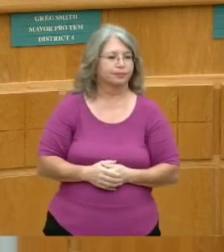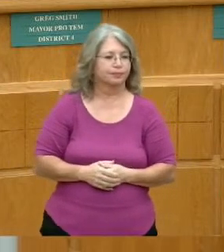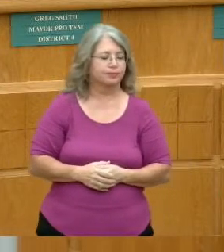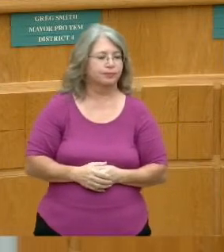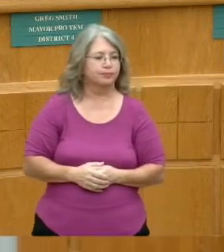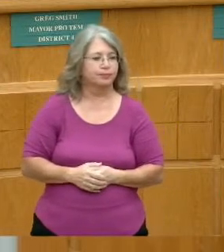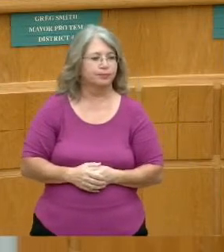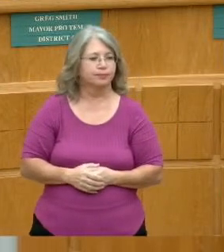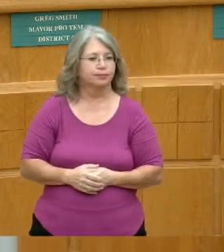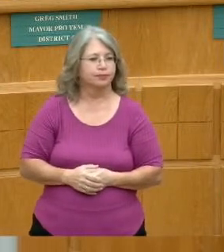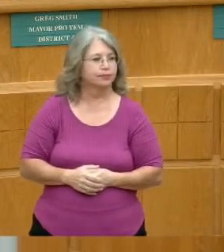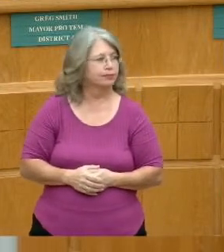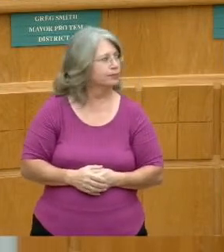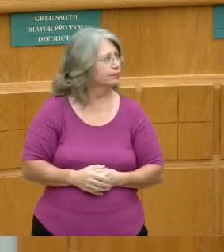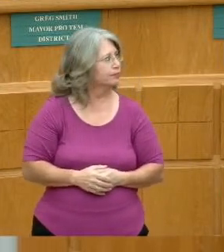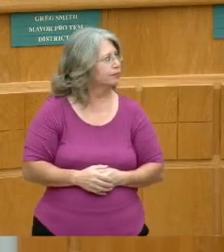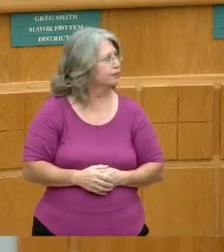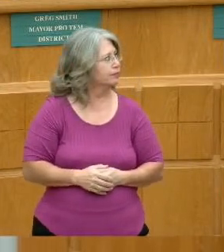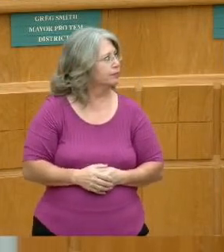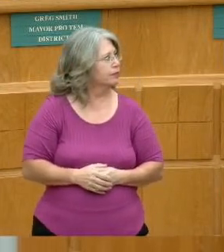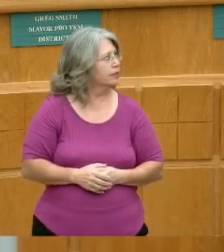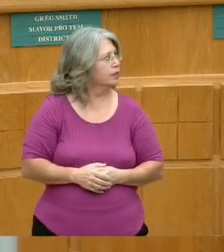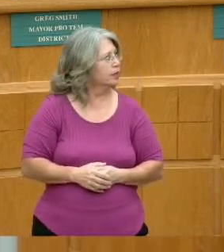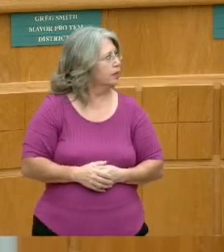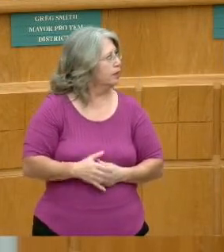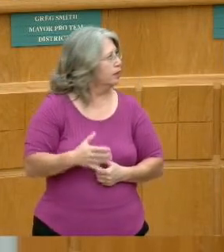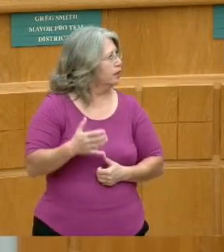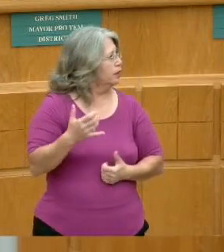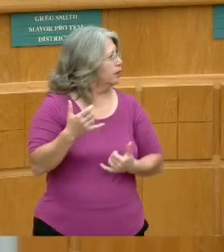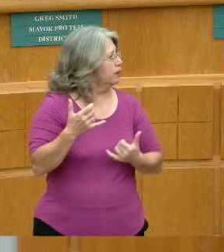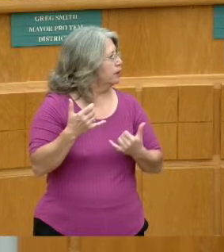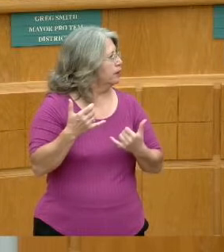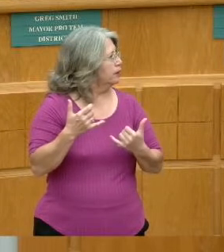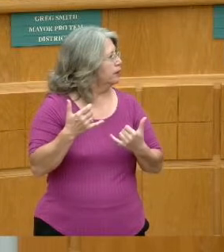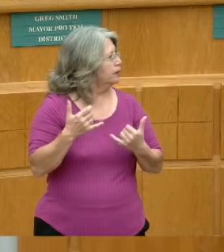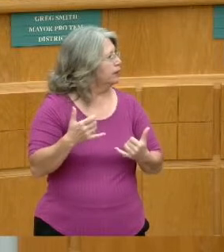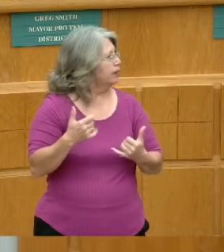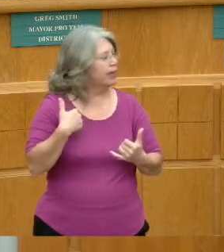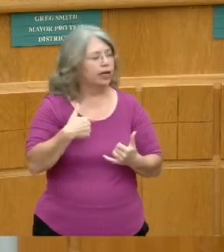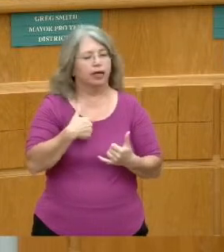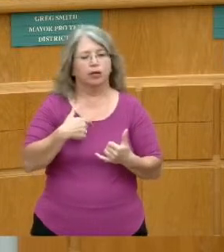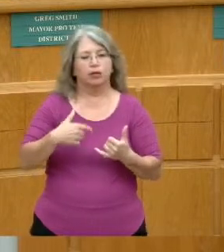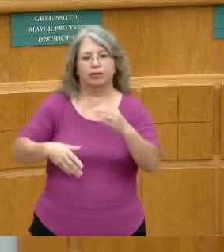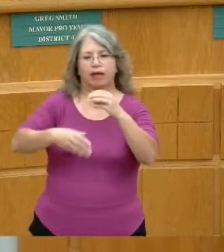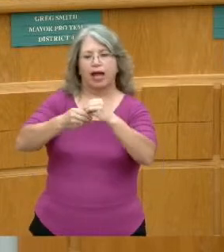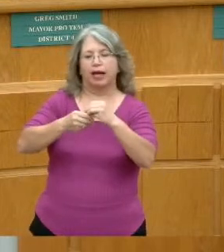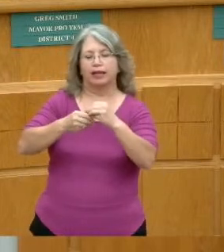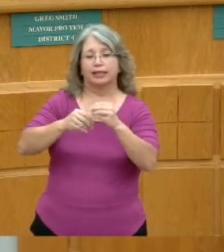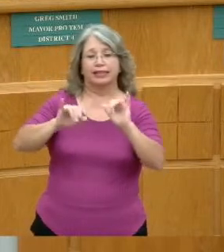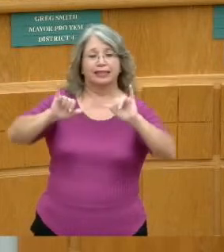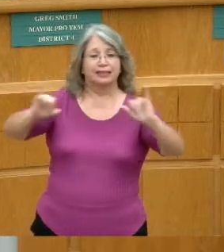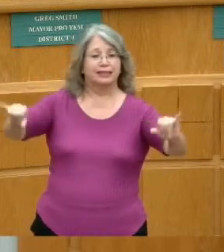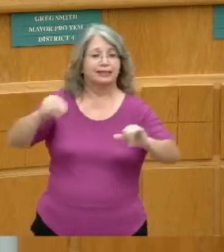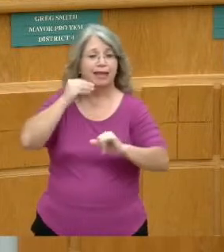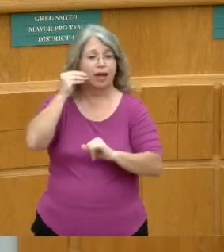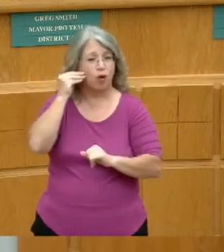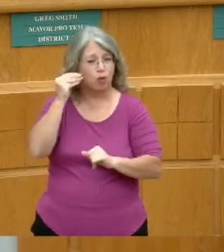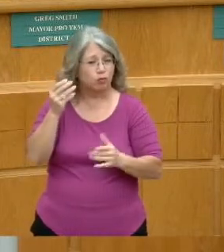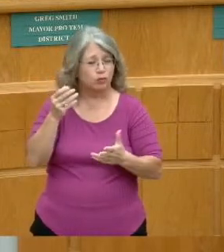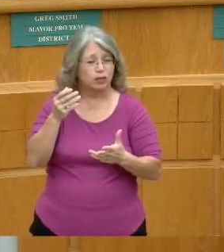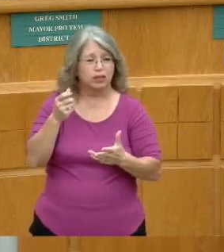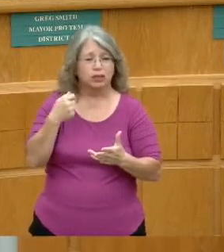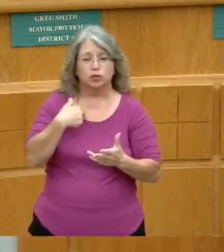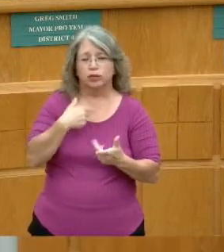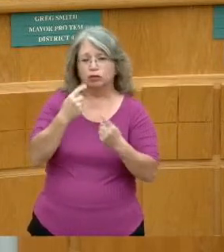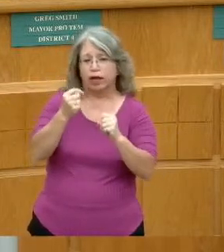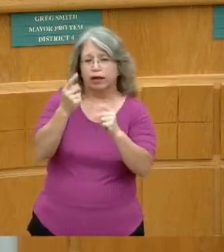How about stay at home? How many people are still staying at home if they can? This is a good time to point out it doesn't matter as much